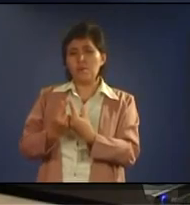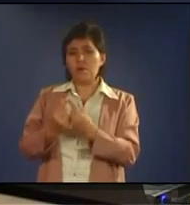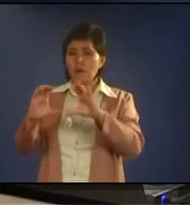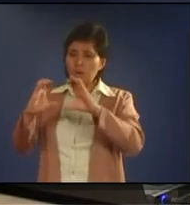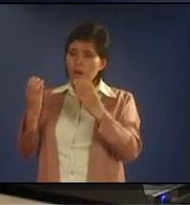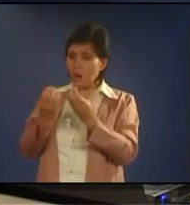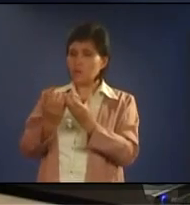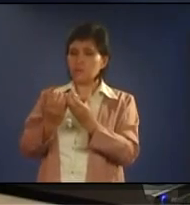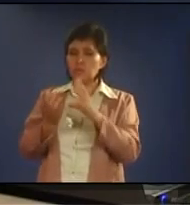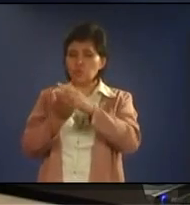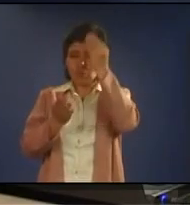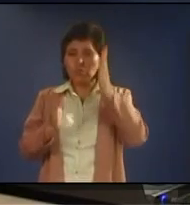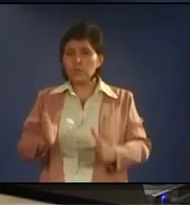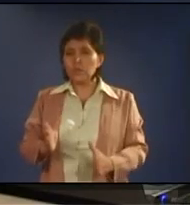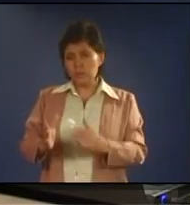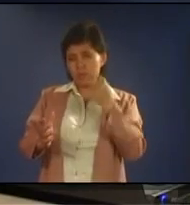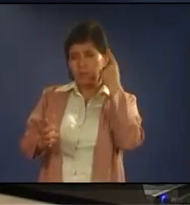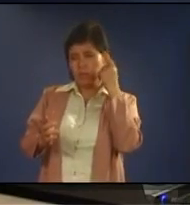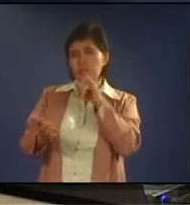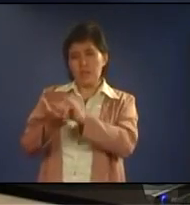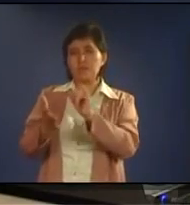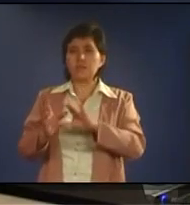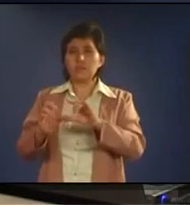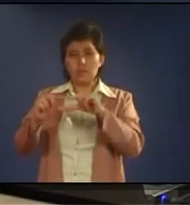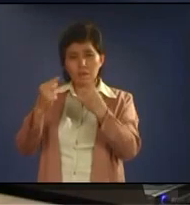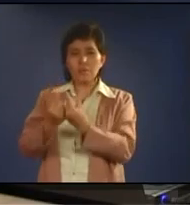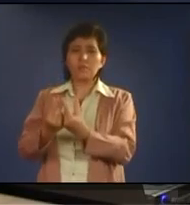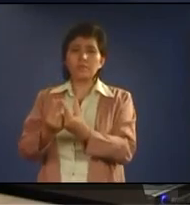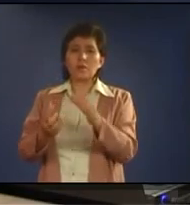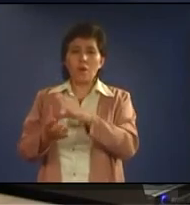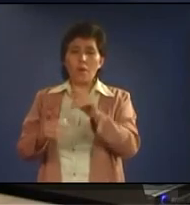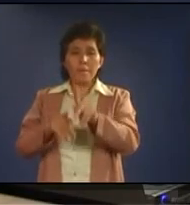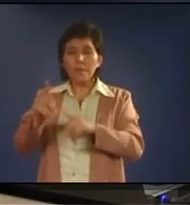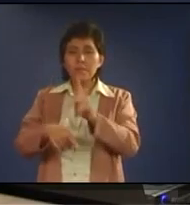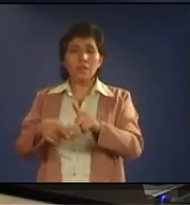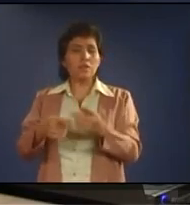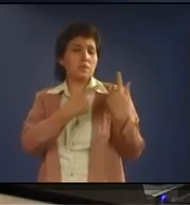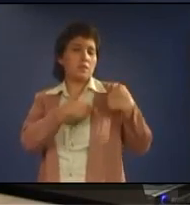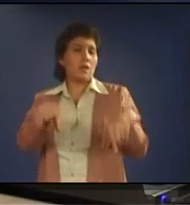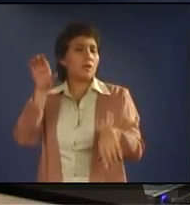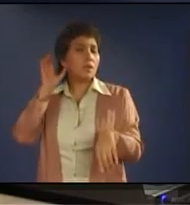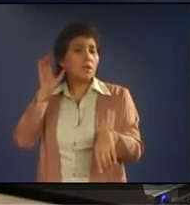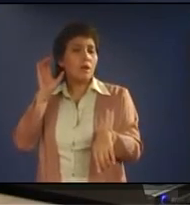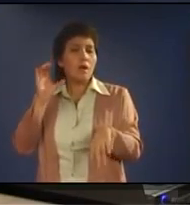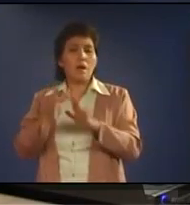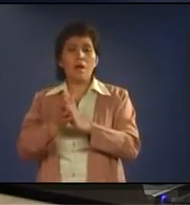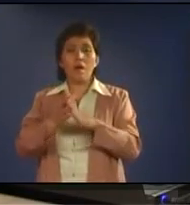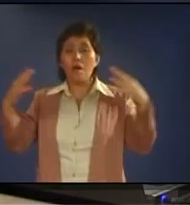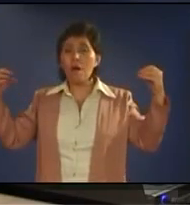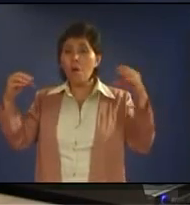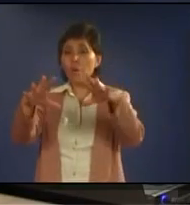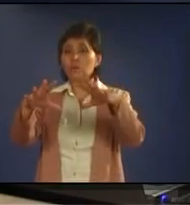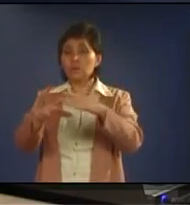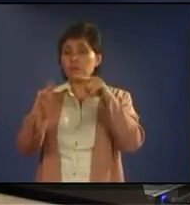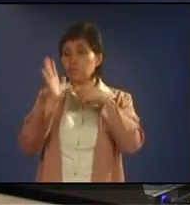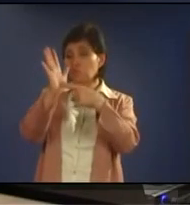consider them as a group? Or people listening in a concert, are they a group? How